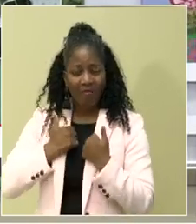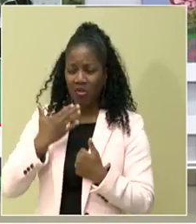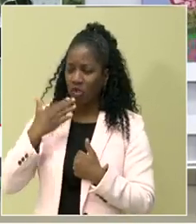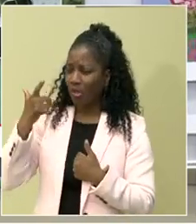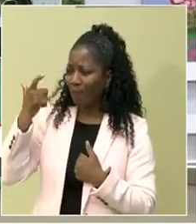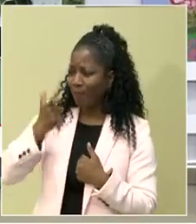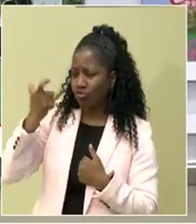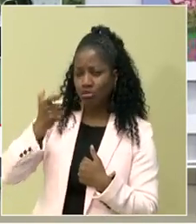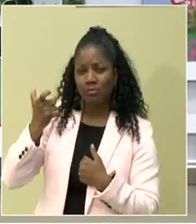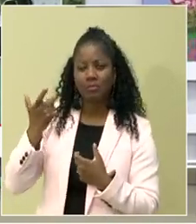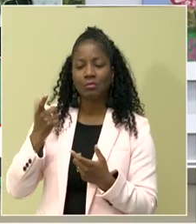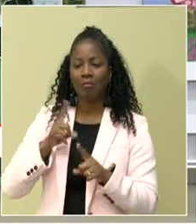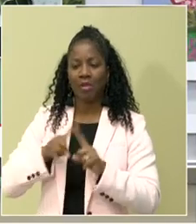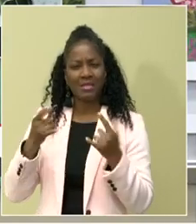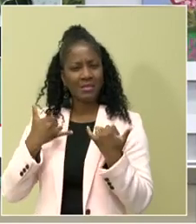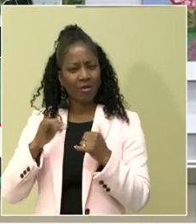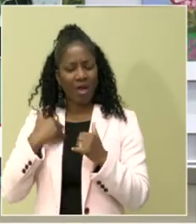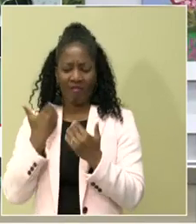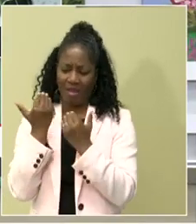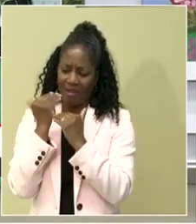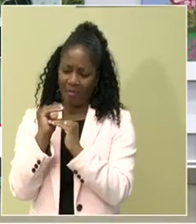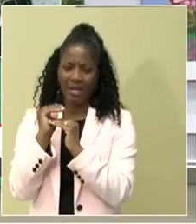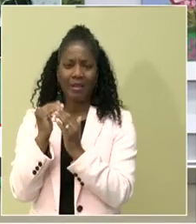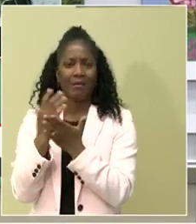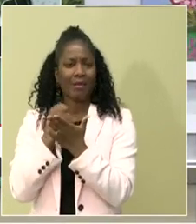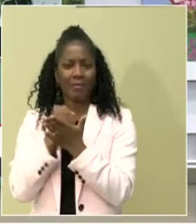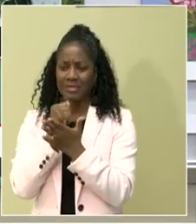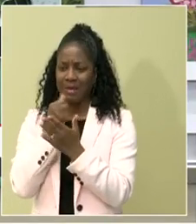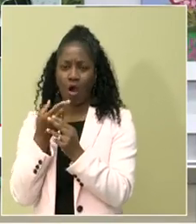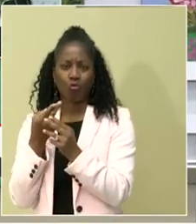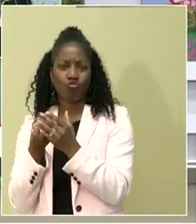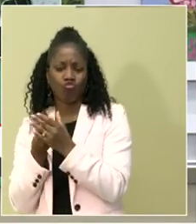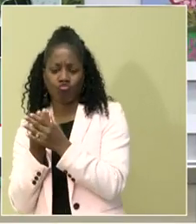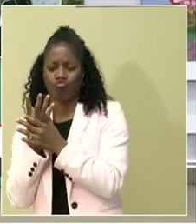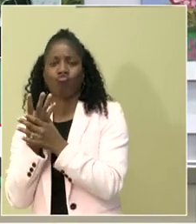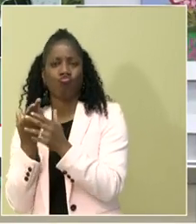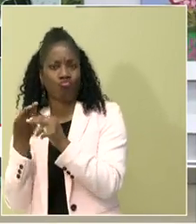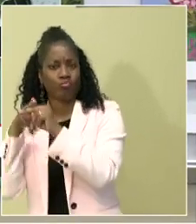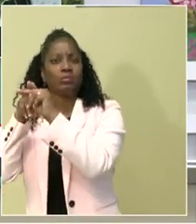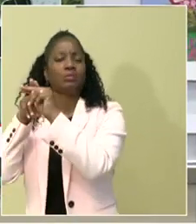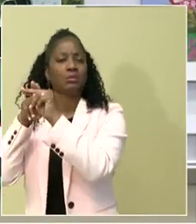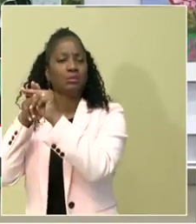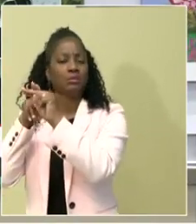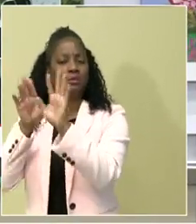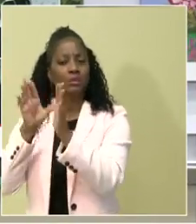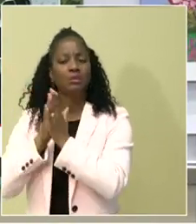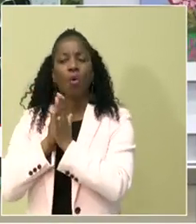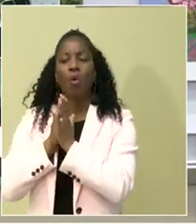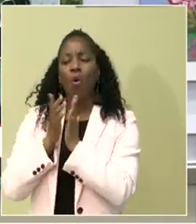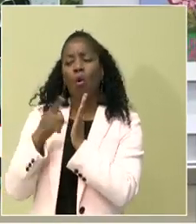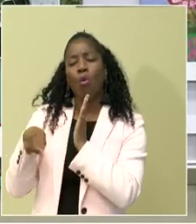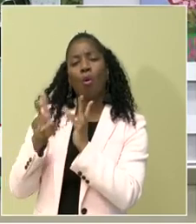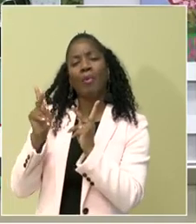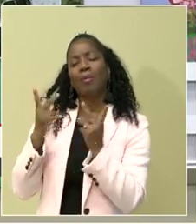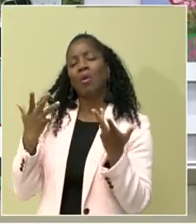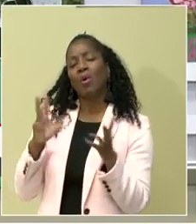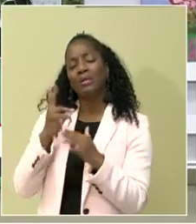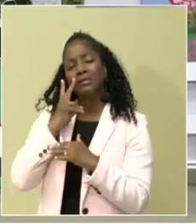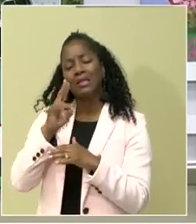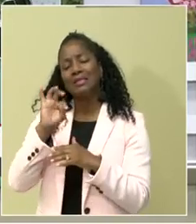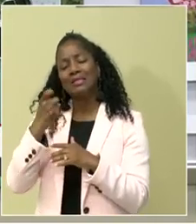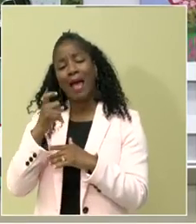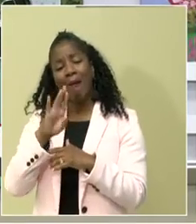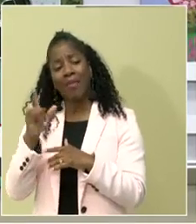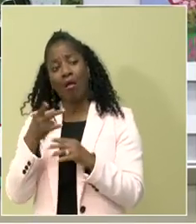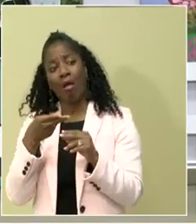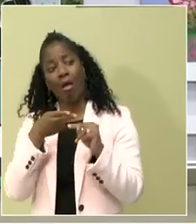pension, but still have limited incomes. They're not growing. And so they don't want to see their tax bill